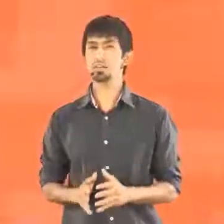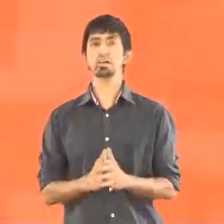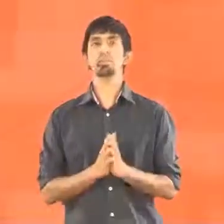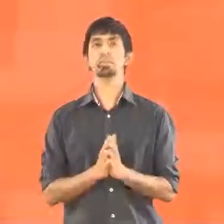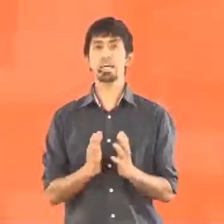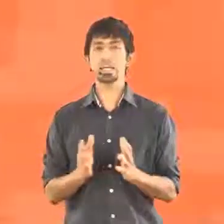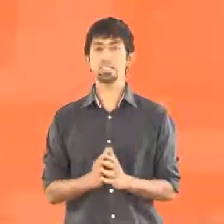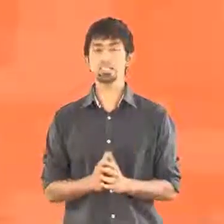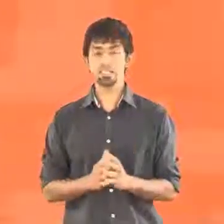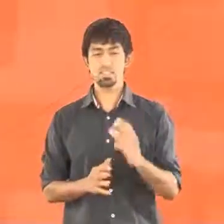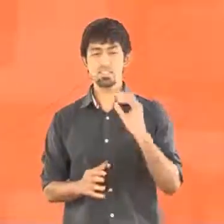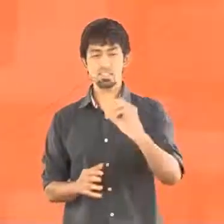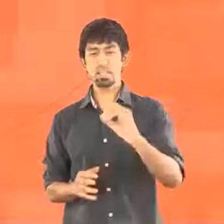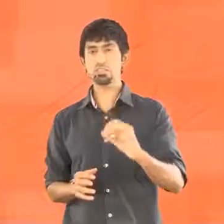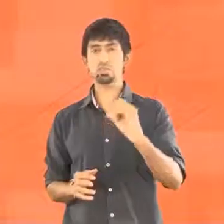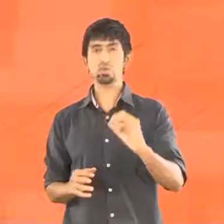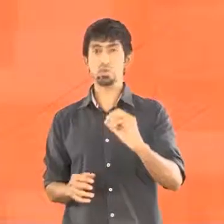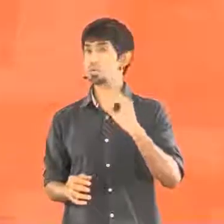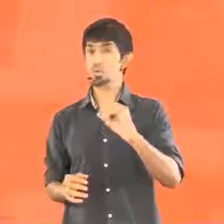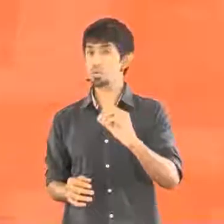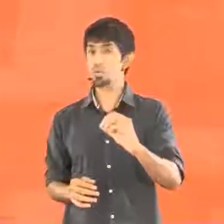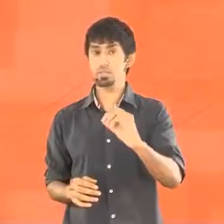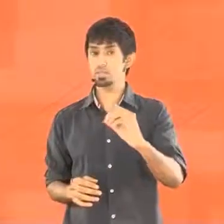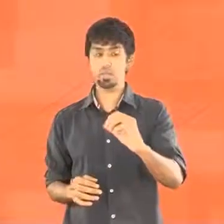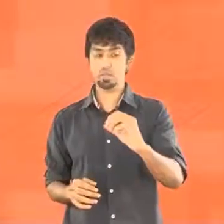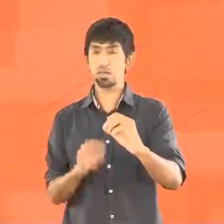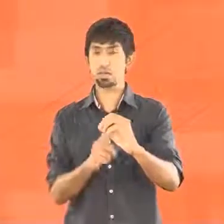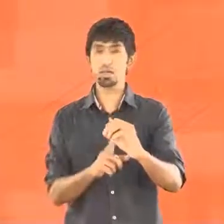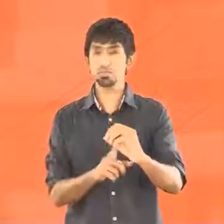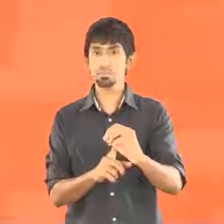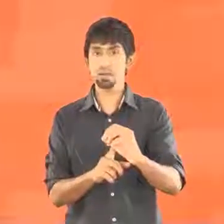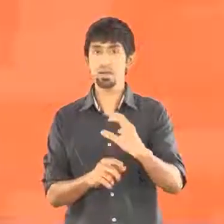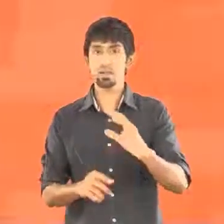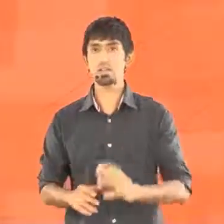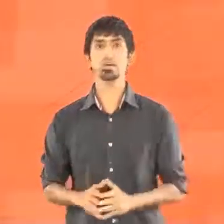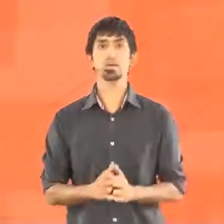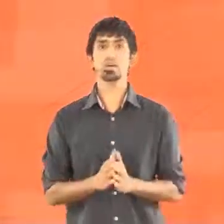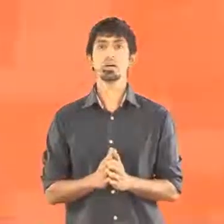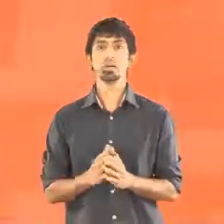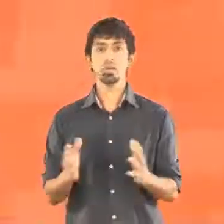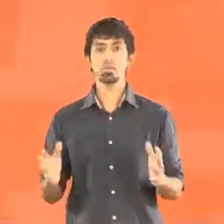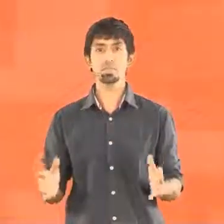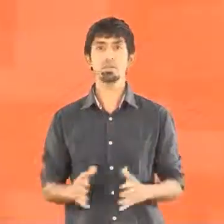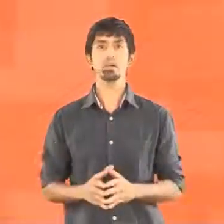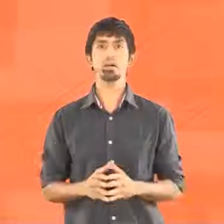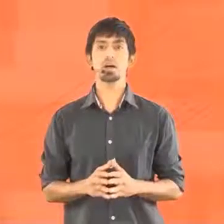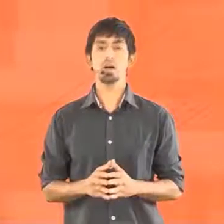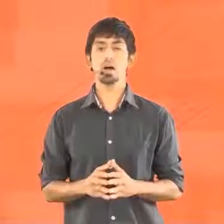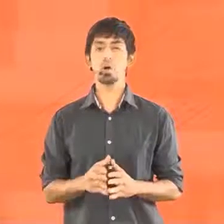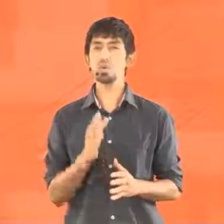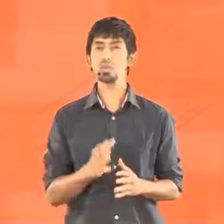deeply now. But the idea is there is an indivisible unit, what was thought to be an indivisible unit called the atom. Now, the question being,